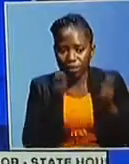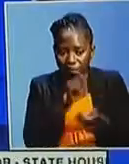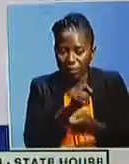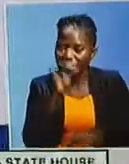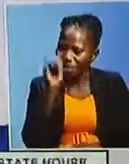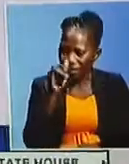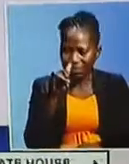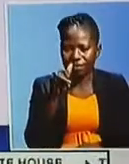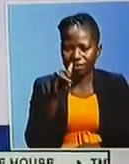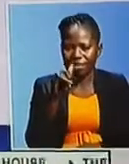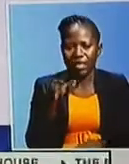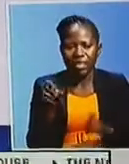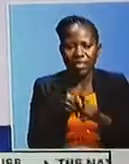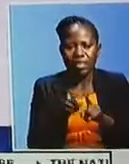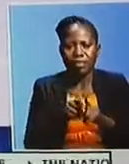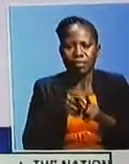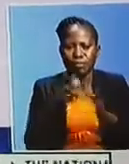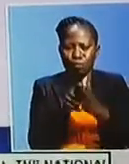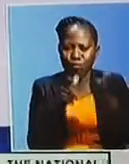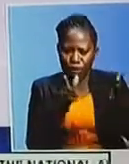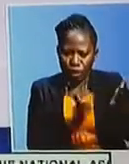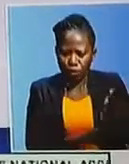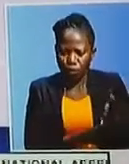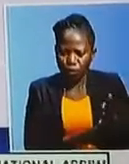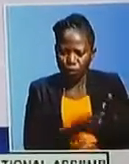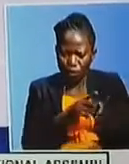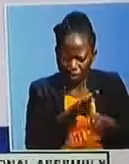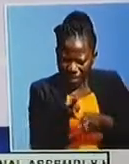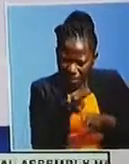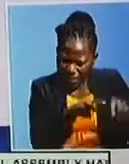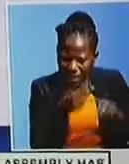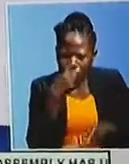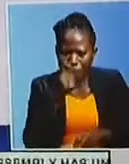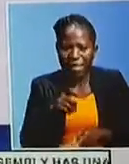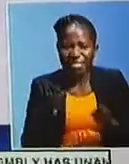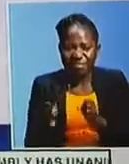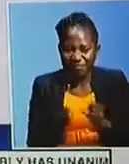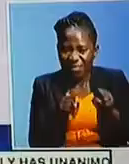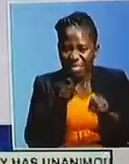reviews, the legal framework, to see to it that systems change.